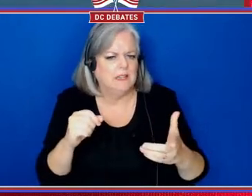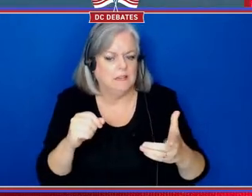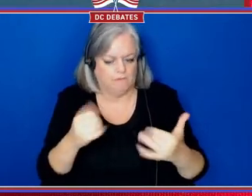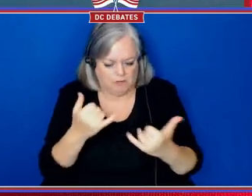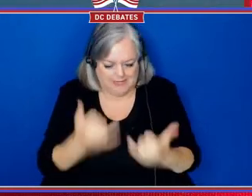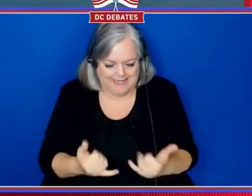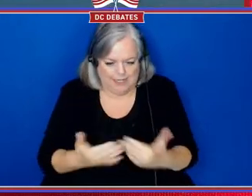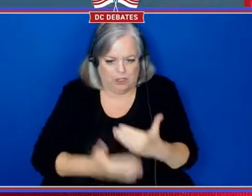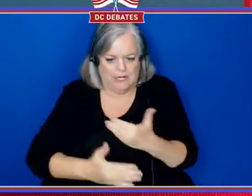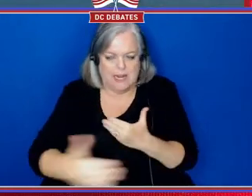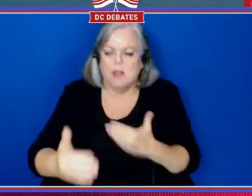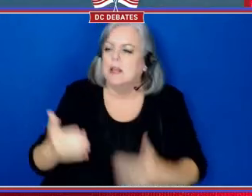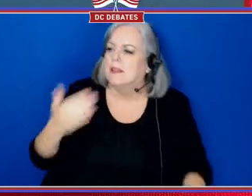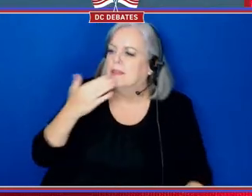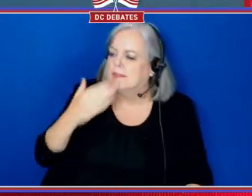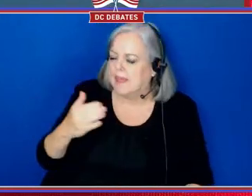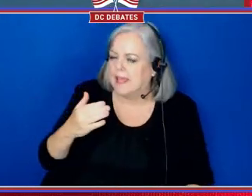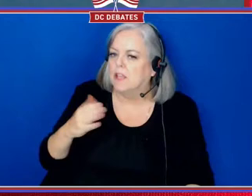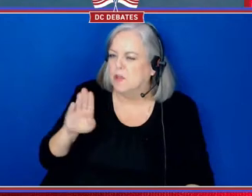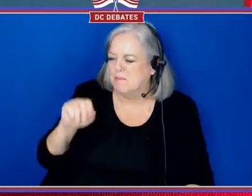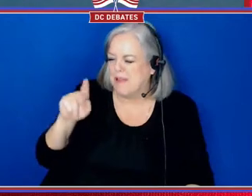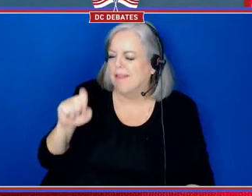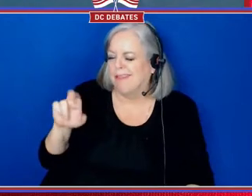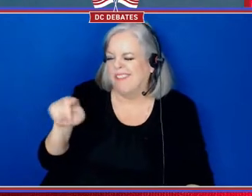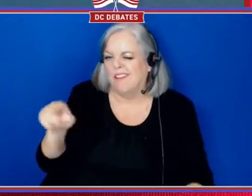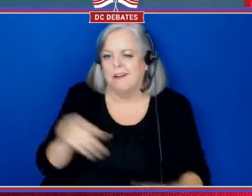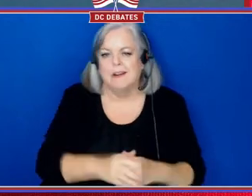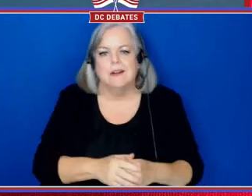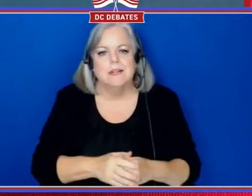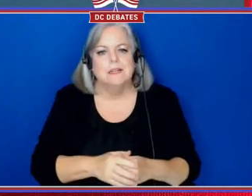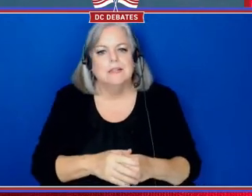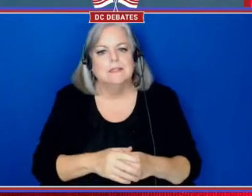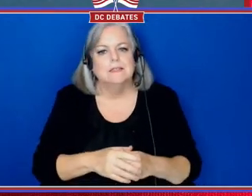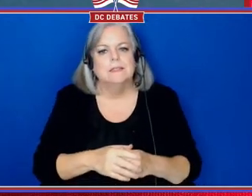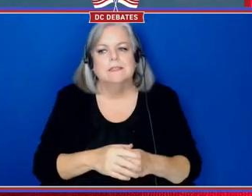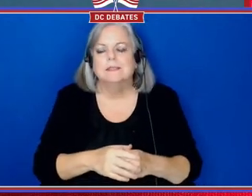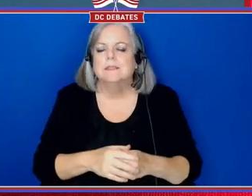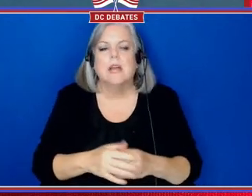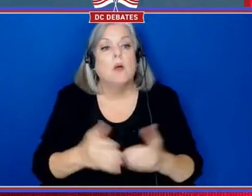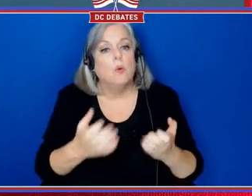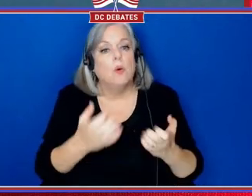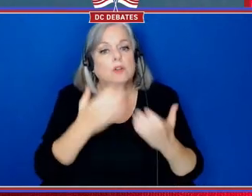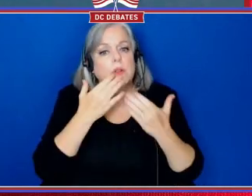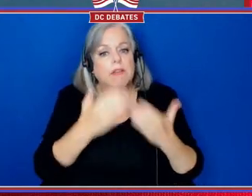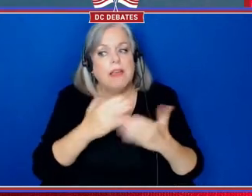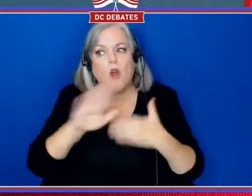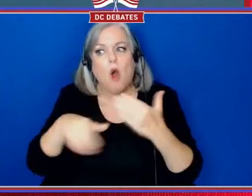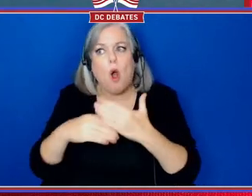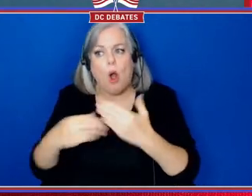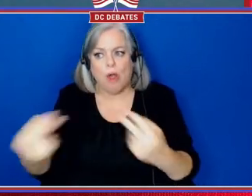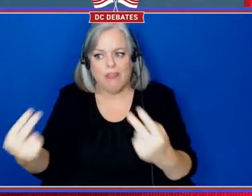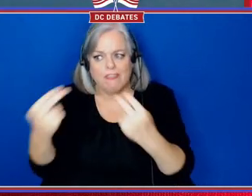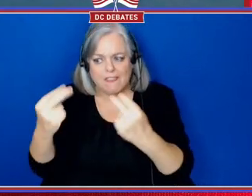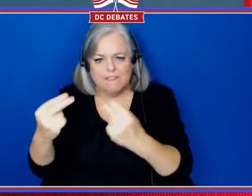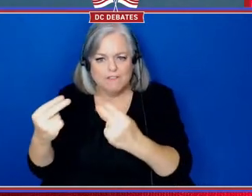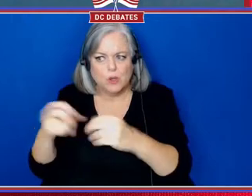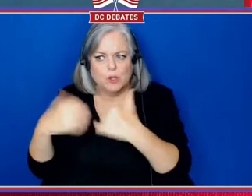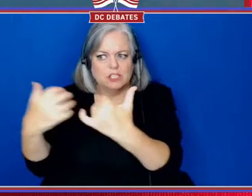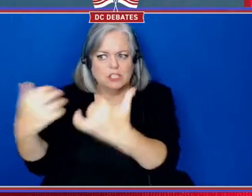you, James Butler. And I'd like to take a moment to thank all of our viewers for submitting questions. Please continue to do so